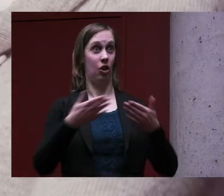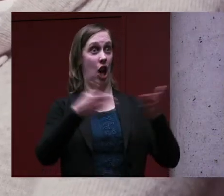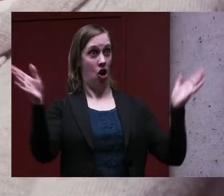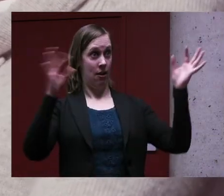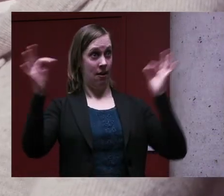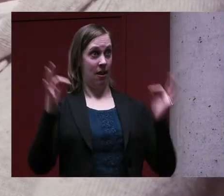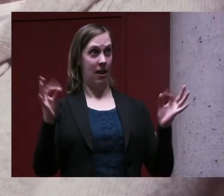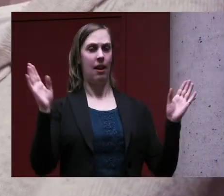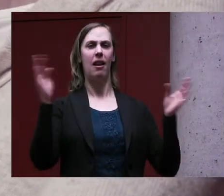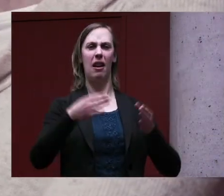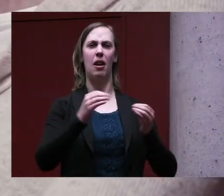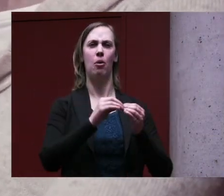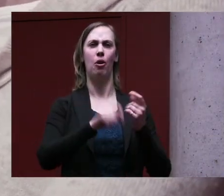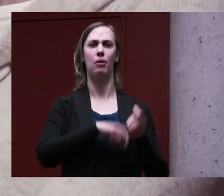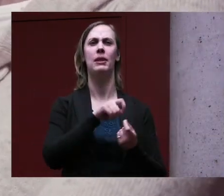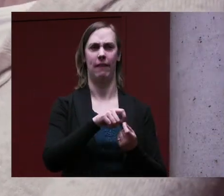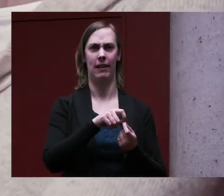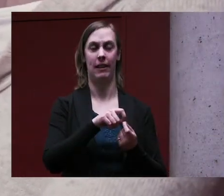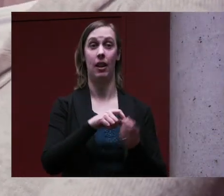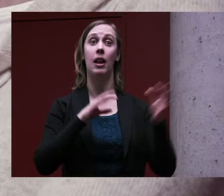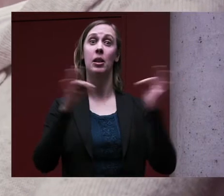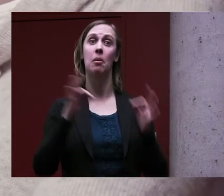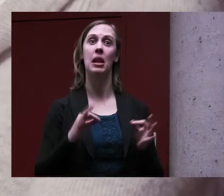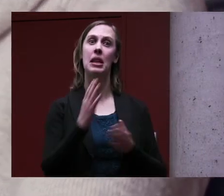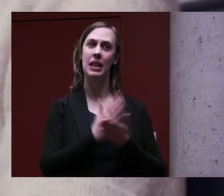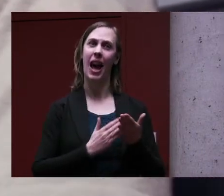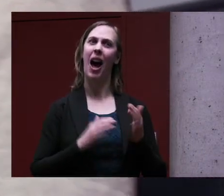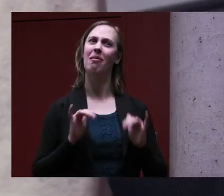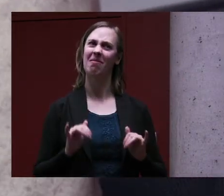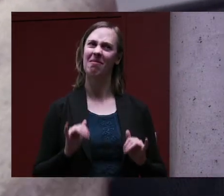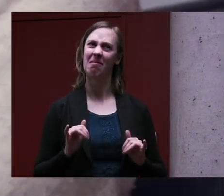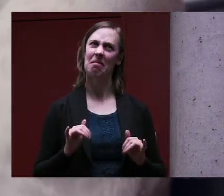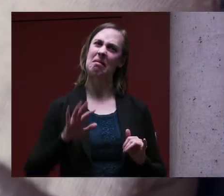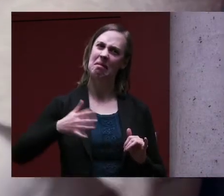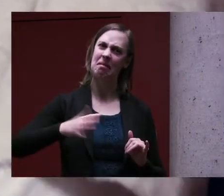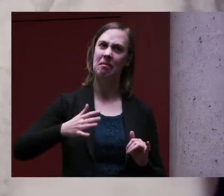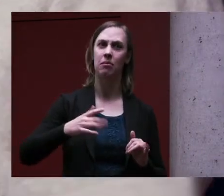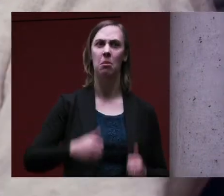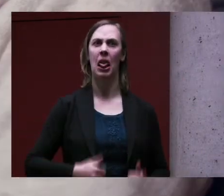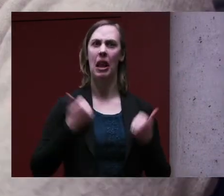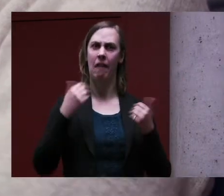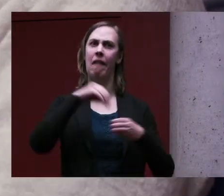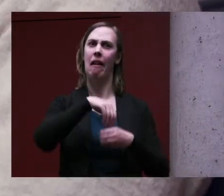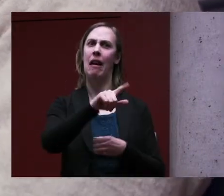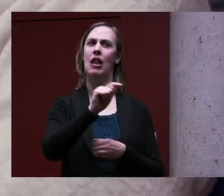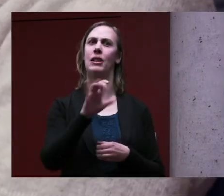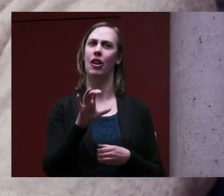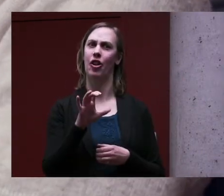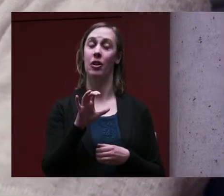And I'm going to tell you some of the drawbacks about living in a facility. Let's talk about